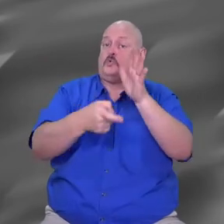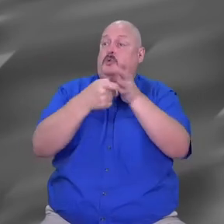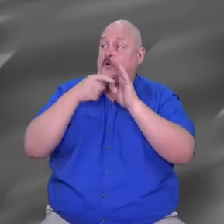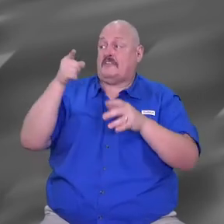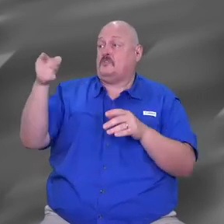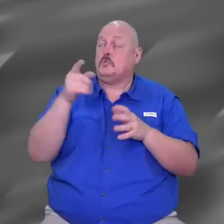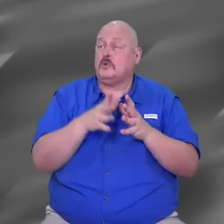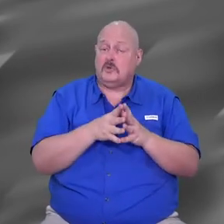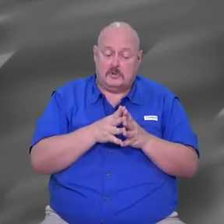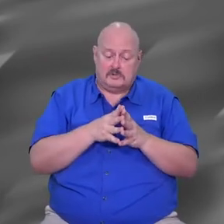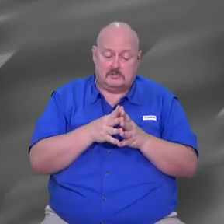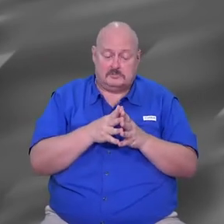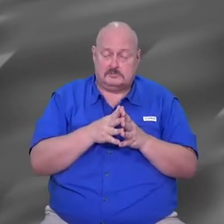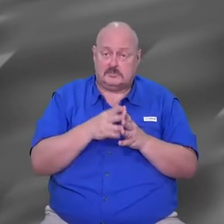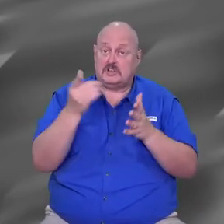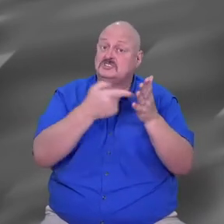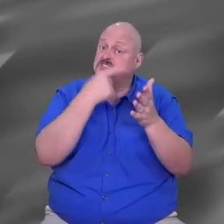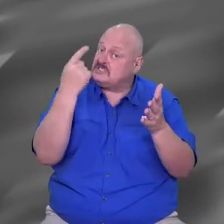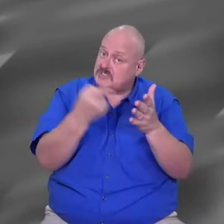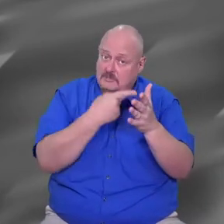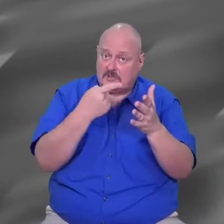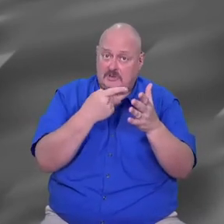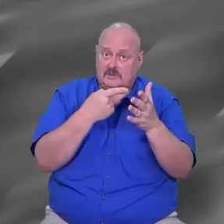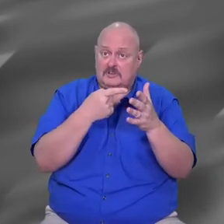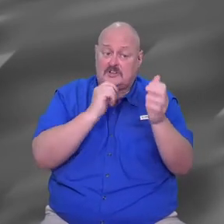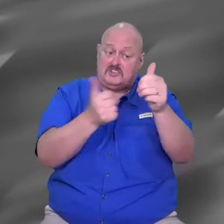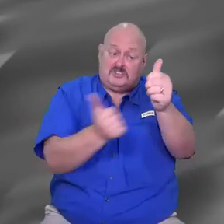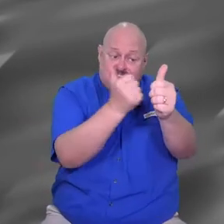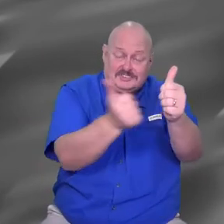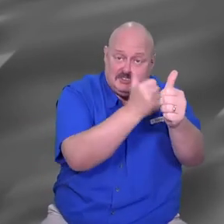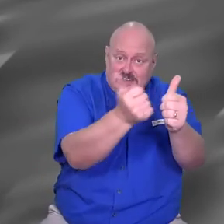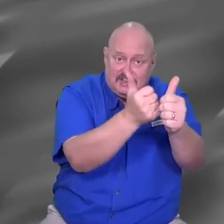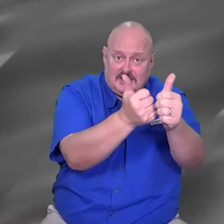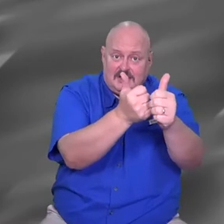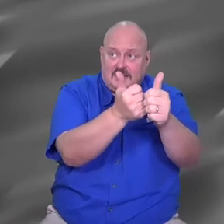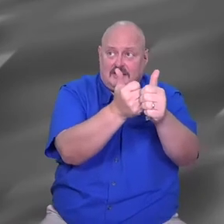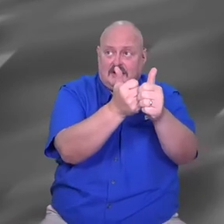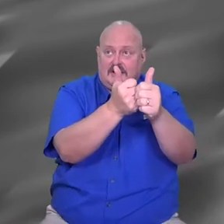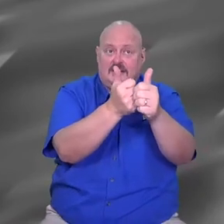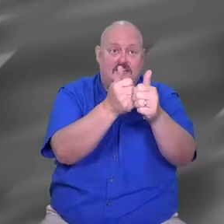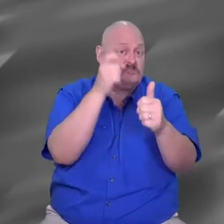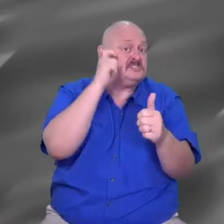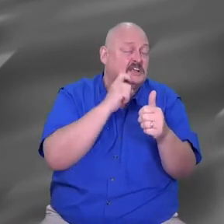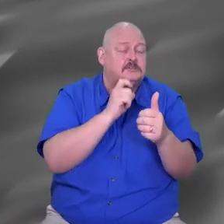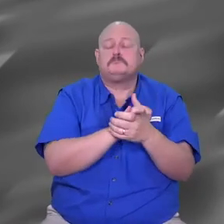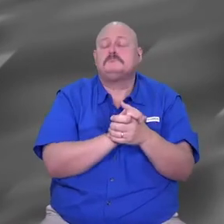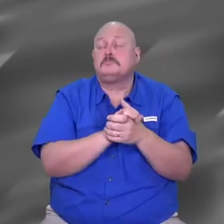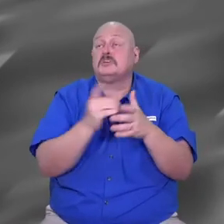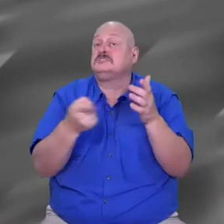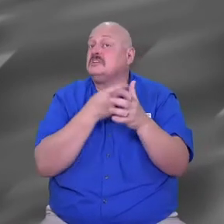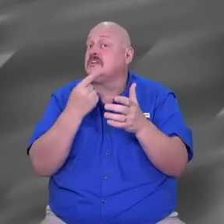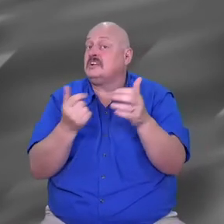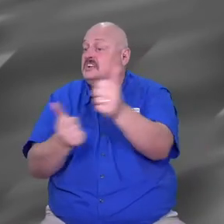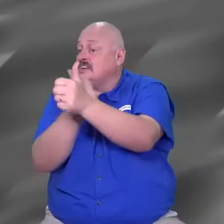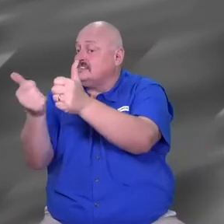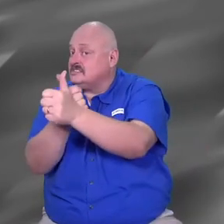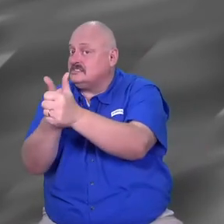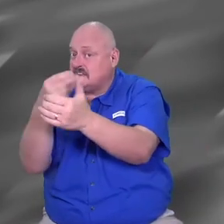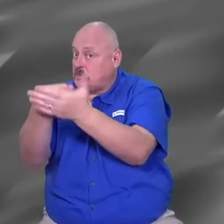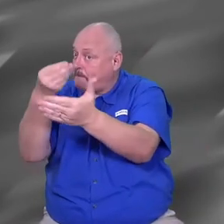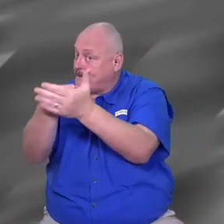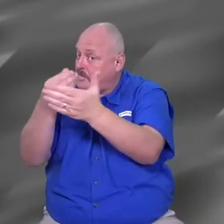thee? And so sometimes it is the chasing after the intimate issues of life. And sometimes it's chasing the